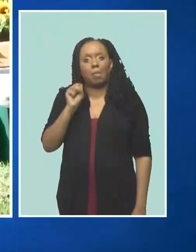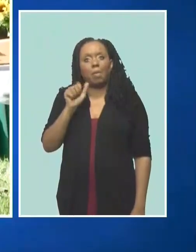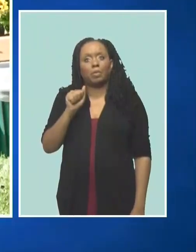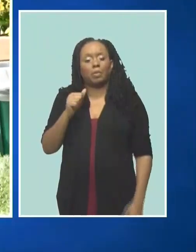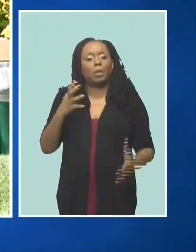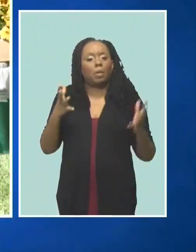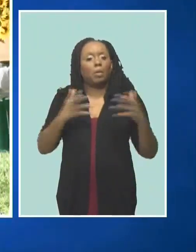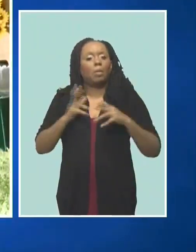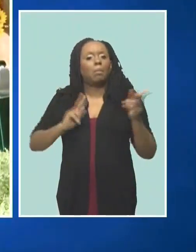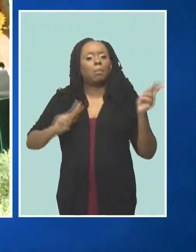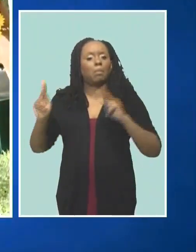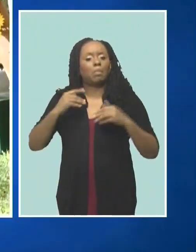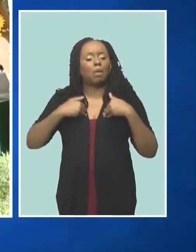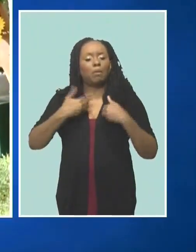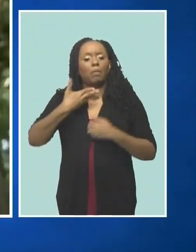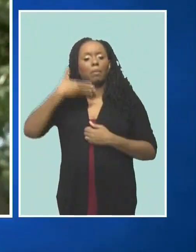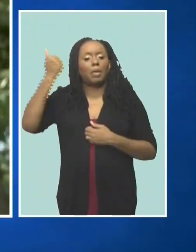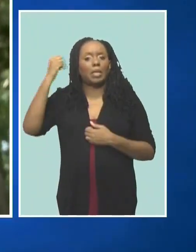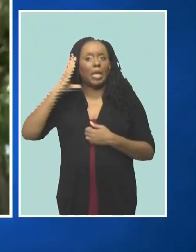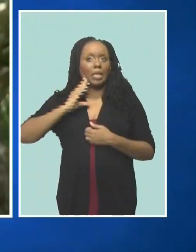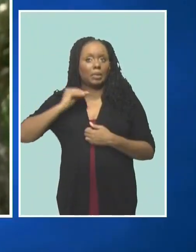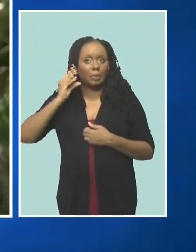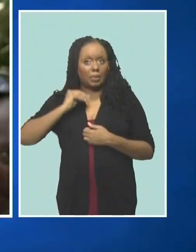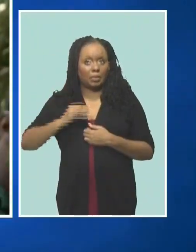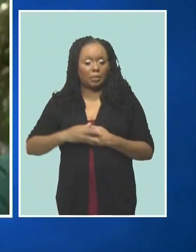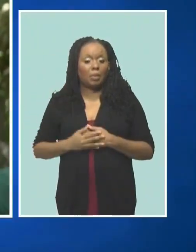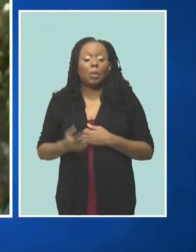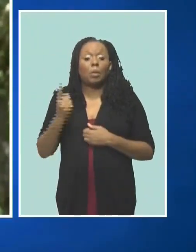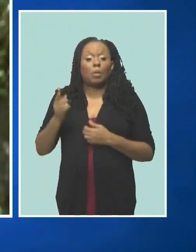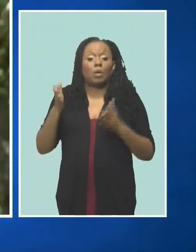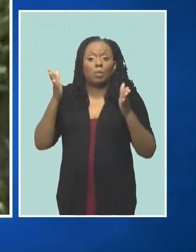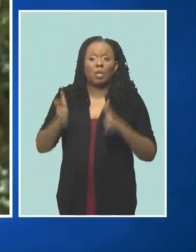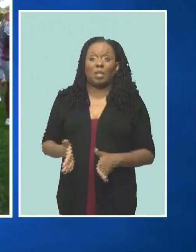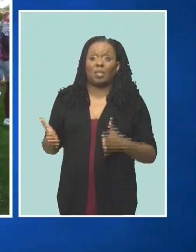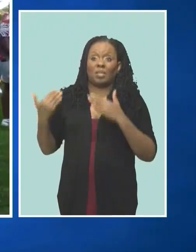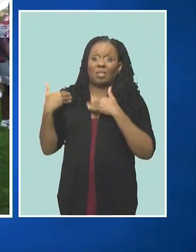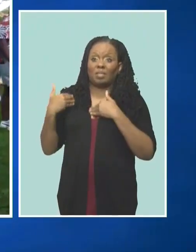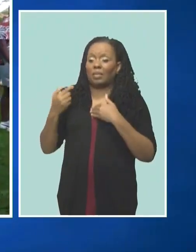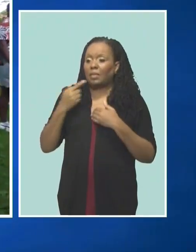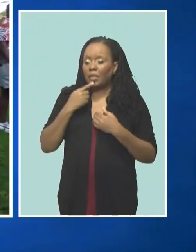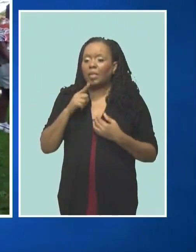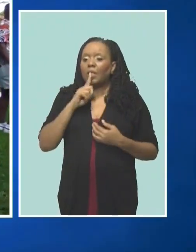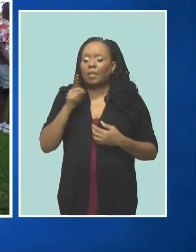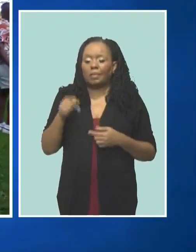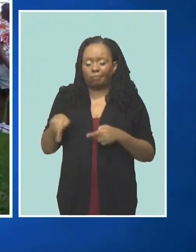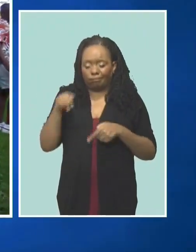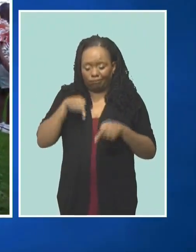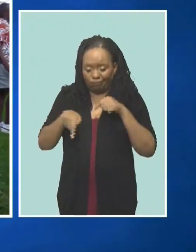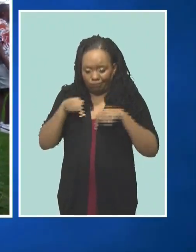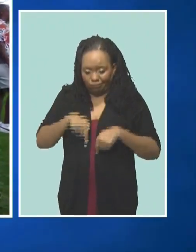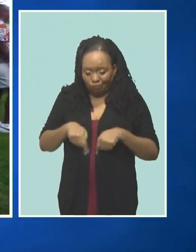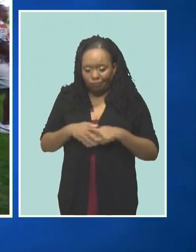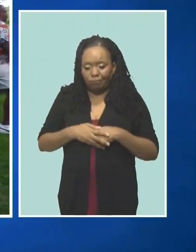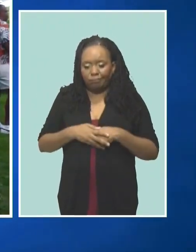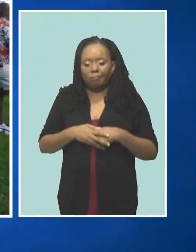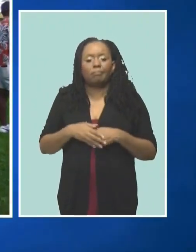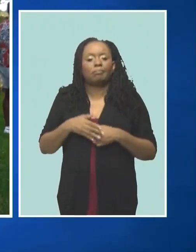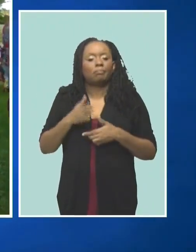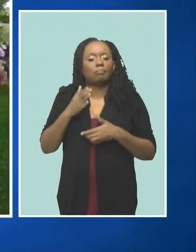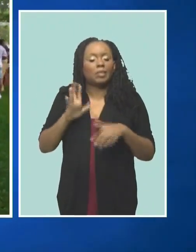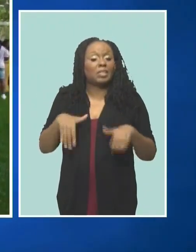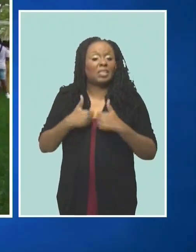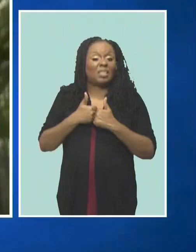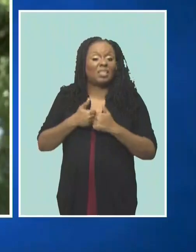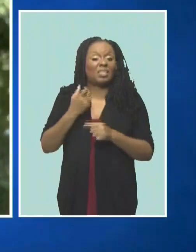experience. One of the founders, Kareem Husbands, says they've gone back to the drawing board after some challenges